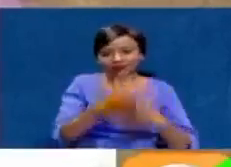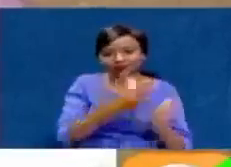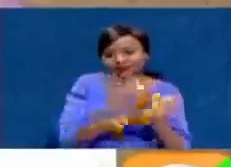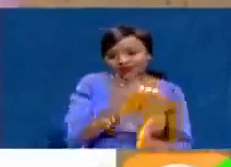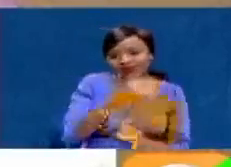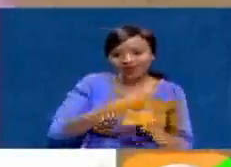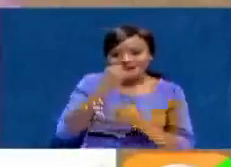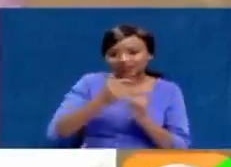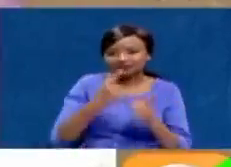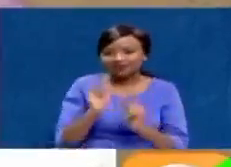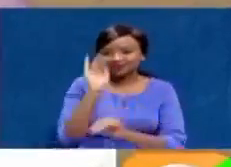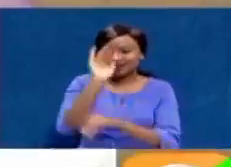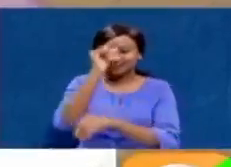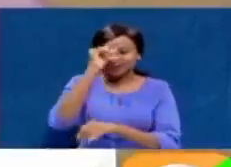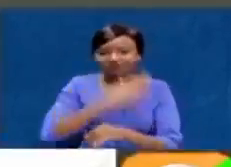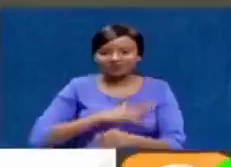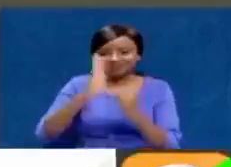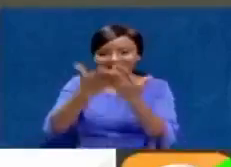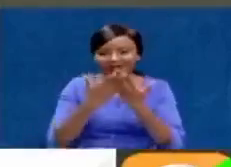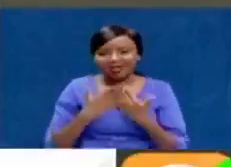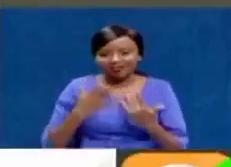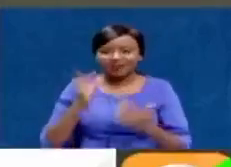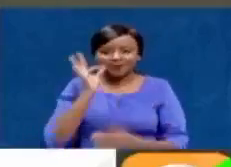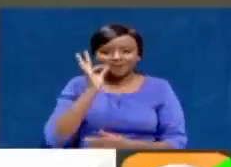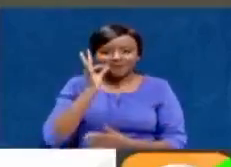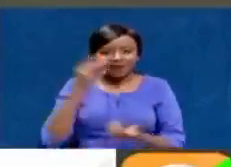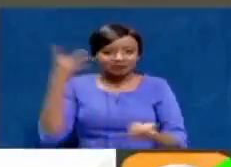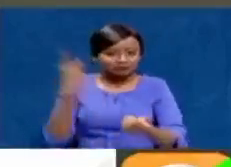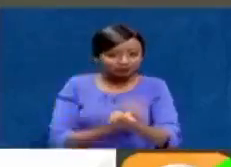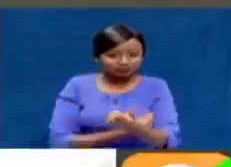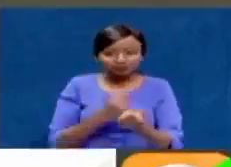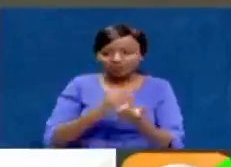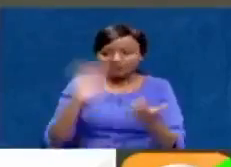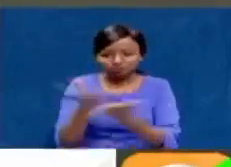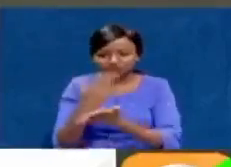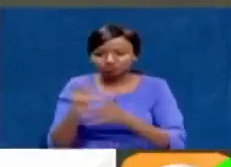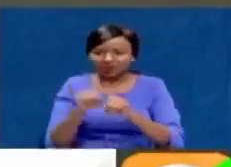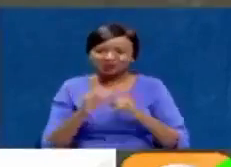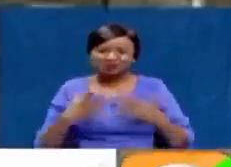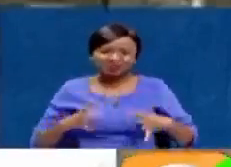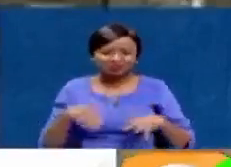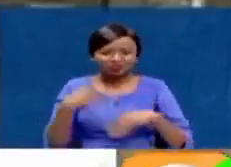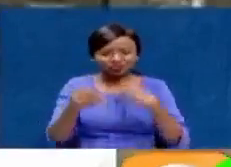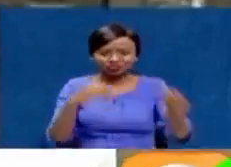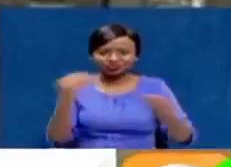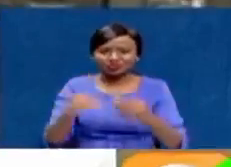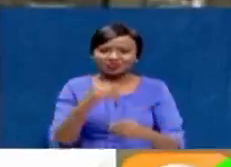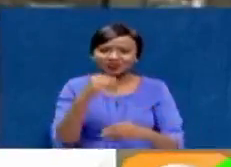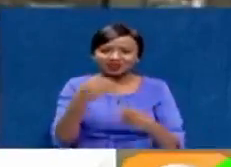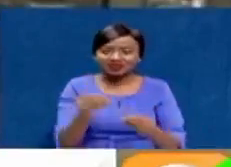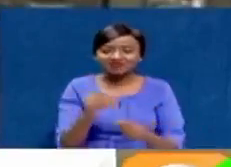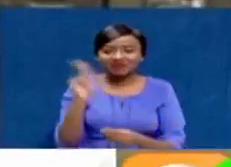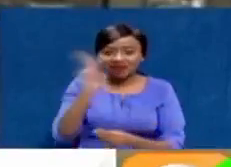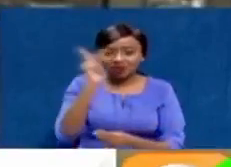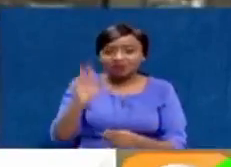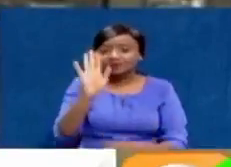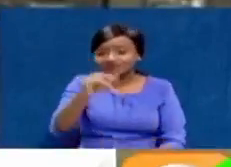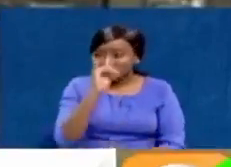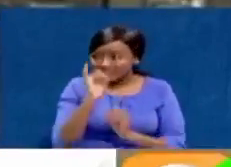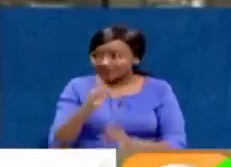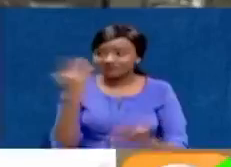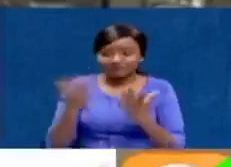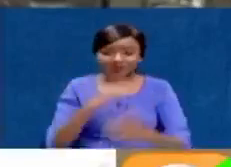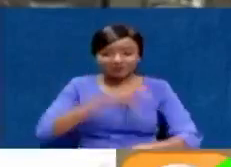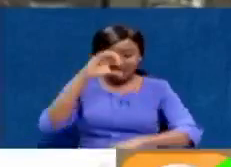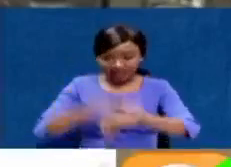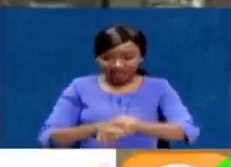government is to help eradicate drug abuse and reduce the unemployment rate in Kayole. Mukishika mtoto wa mtu hata kama ni mwizi,